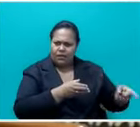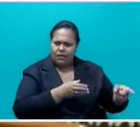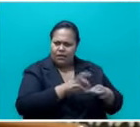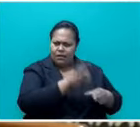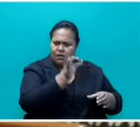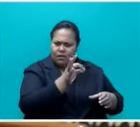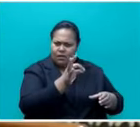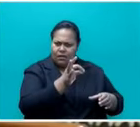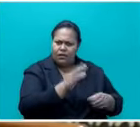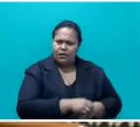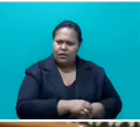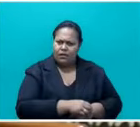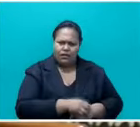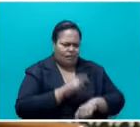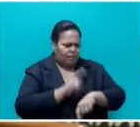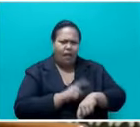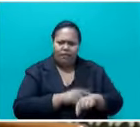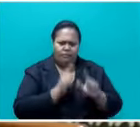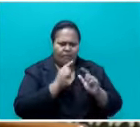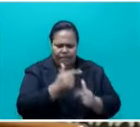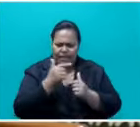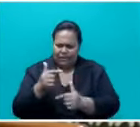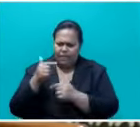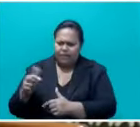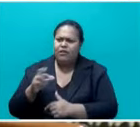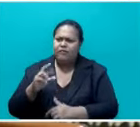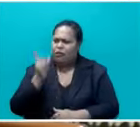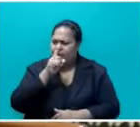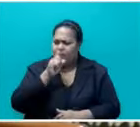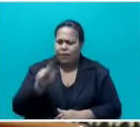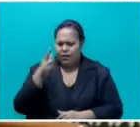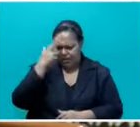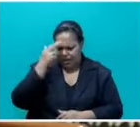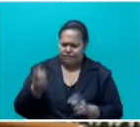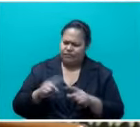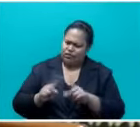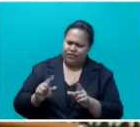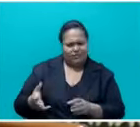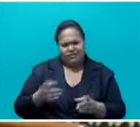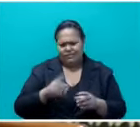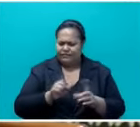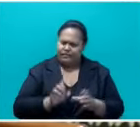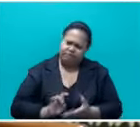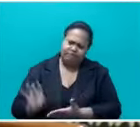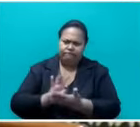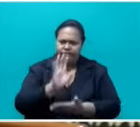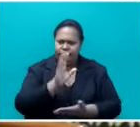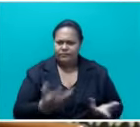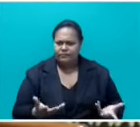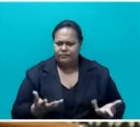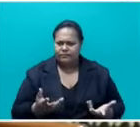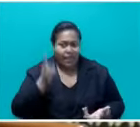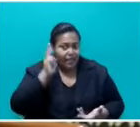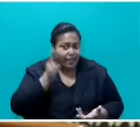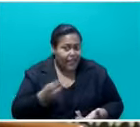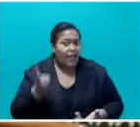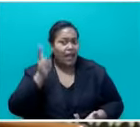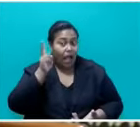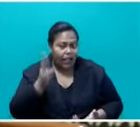deadline of 3-day timeline for ruling objections against candidates. We are asked again to rubber stamp an act of